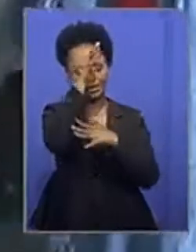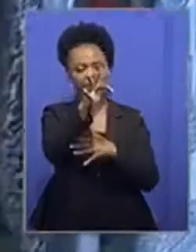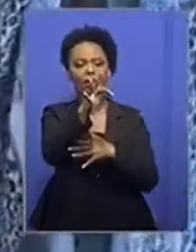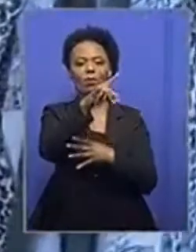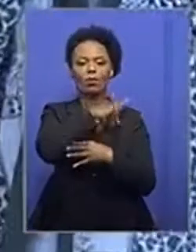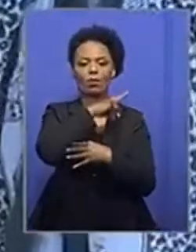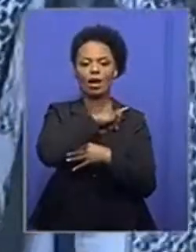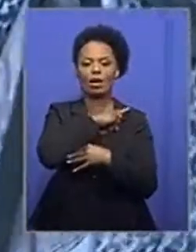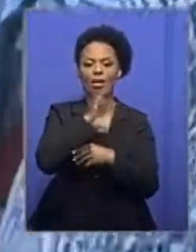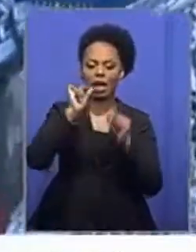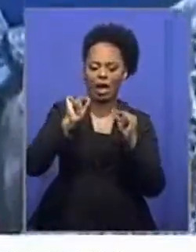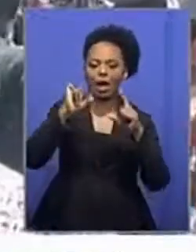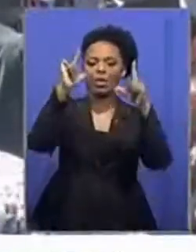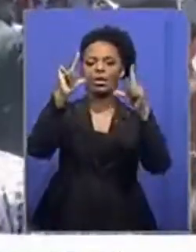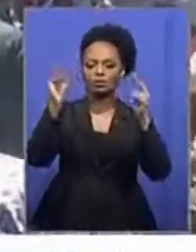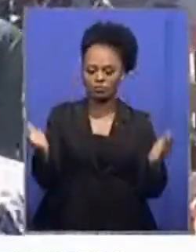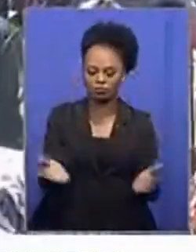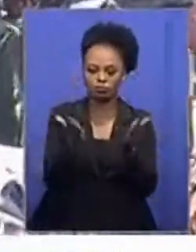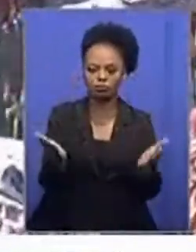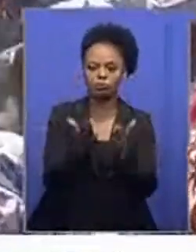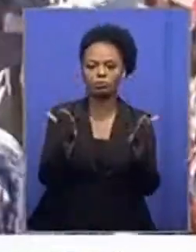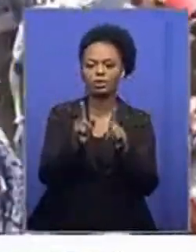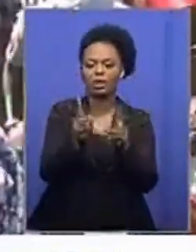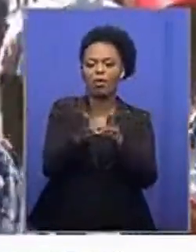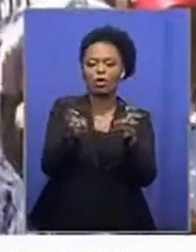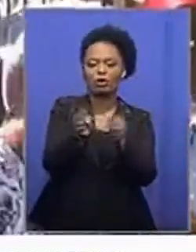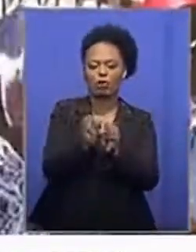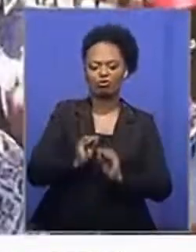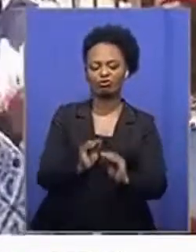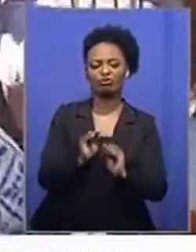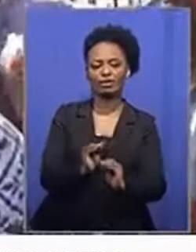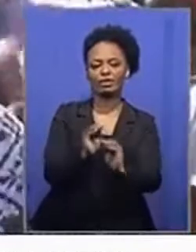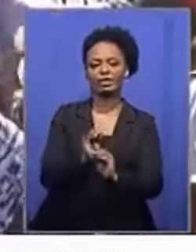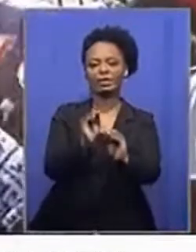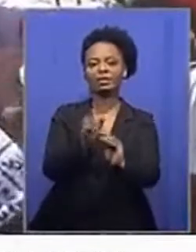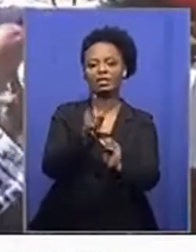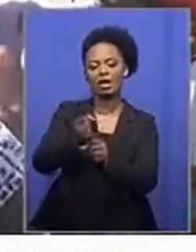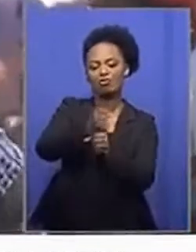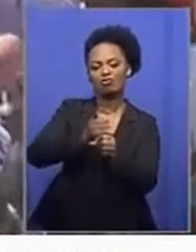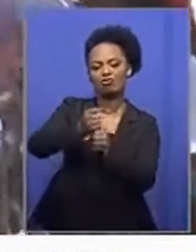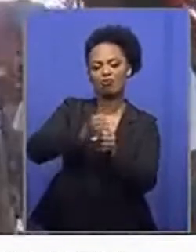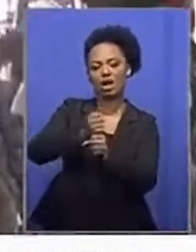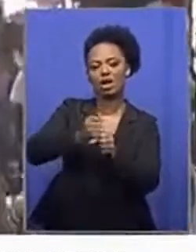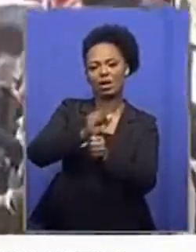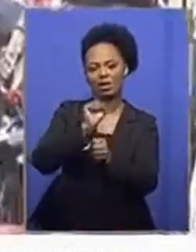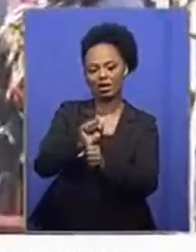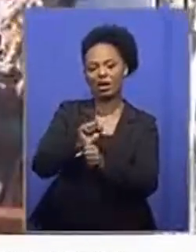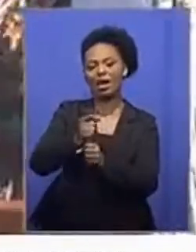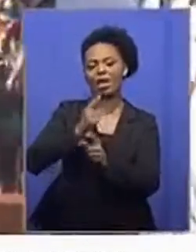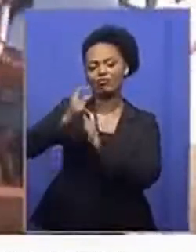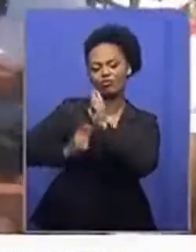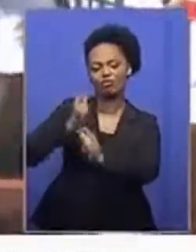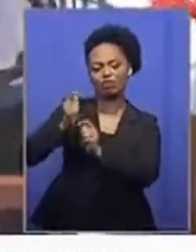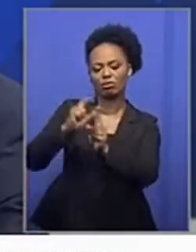these awareness programs and also the workshops tsa ho ruta batho ka meriana ya setso.